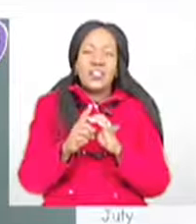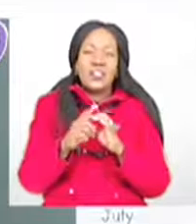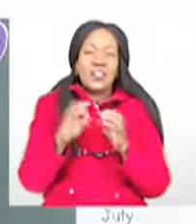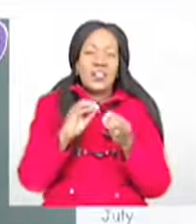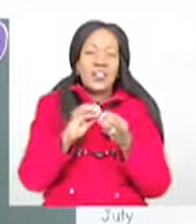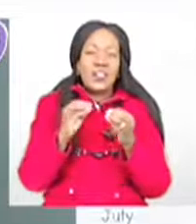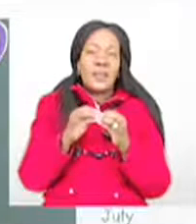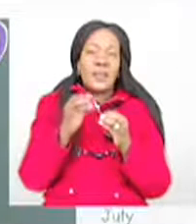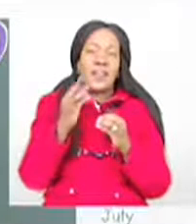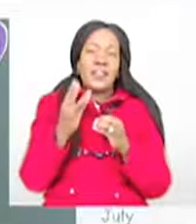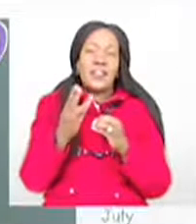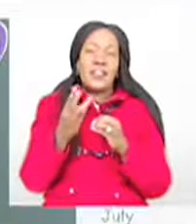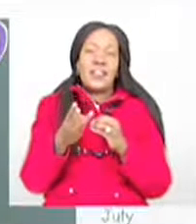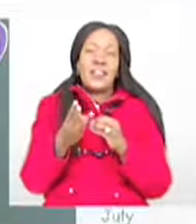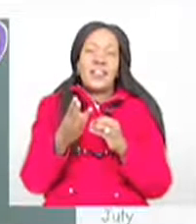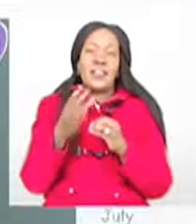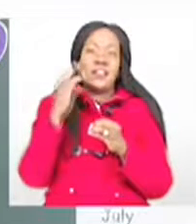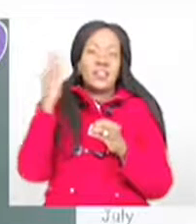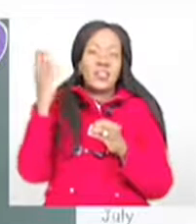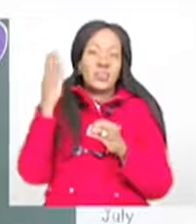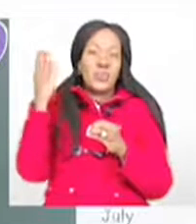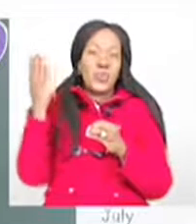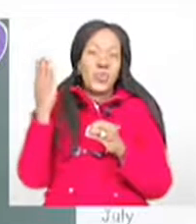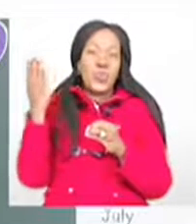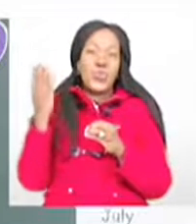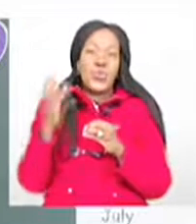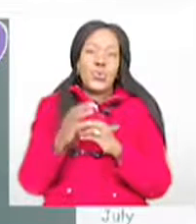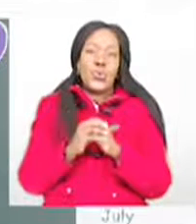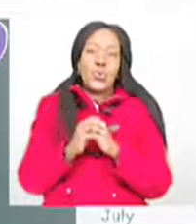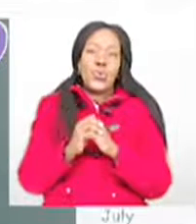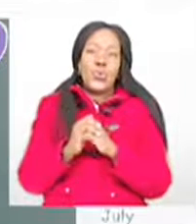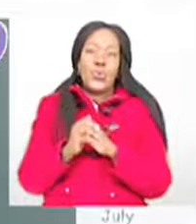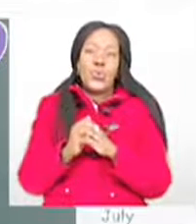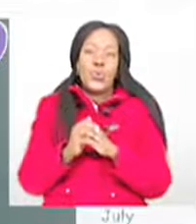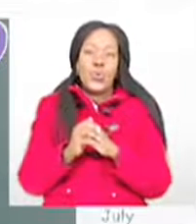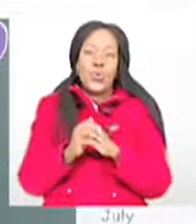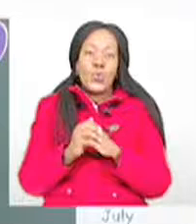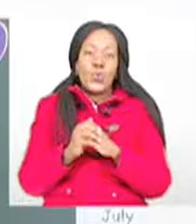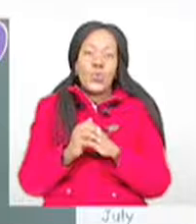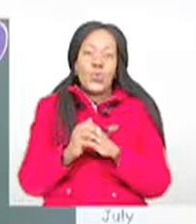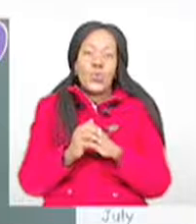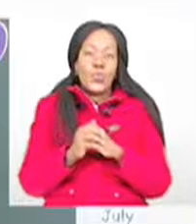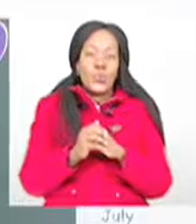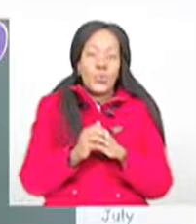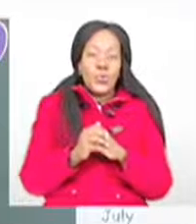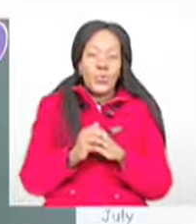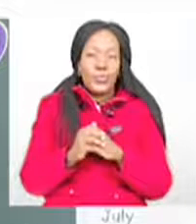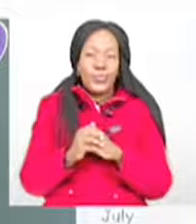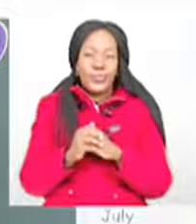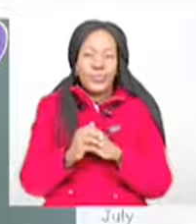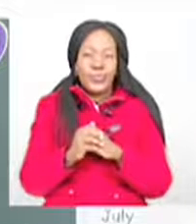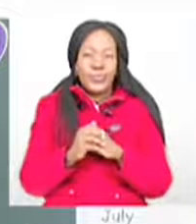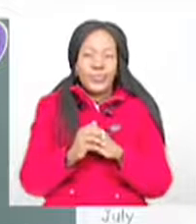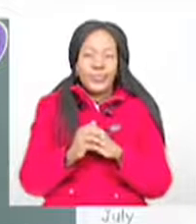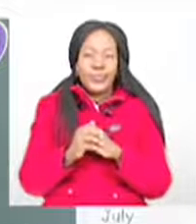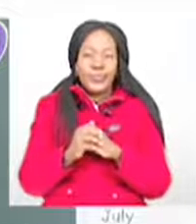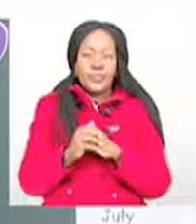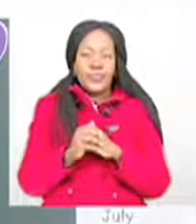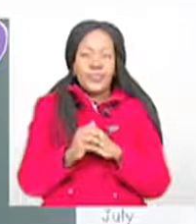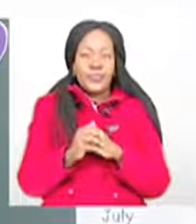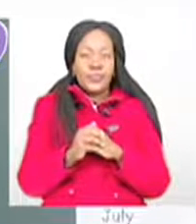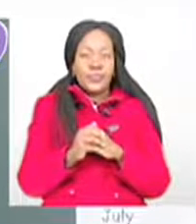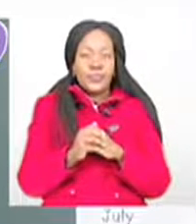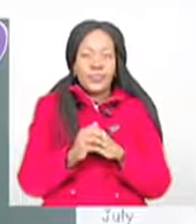number 3. And there is our blue. That's color blue for number